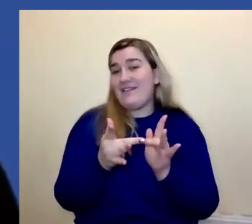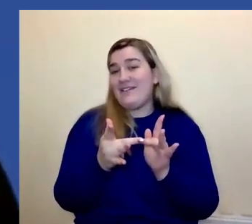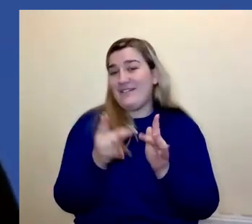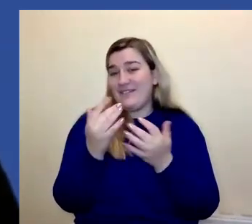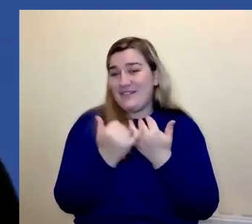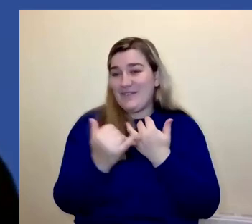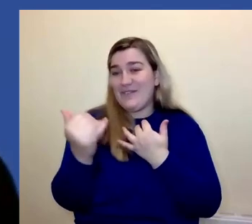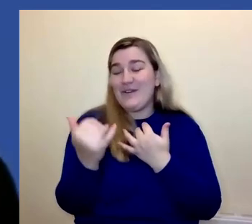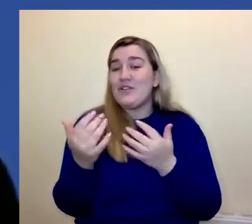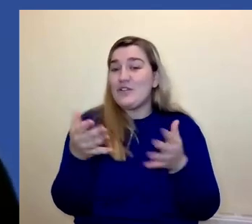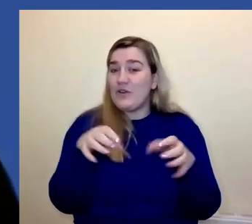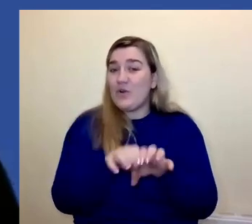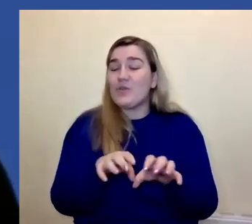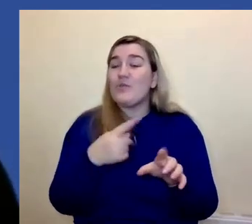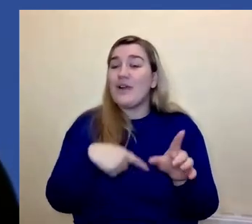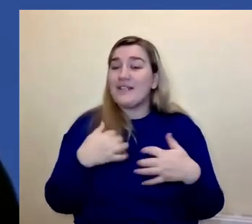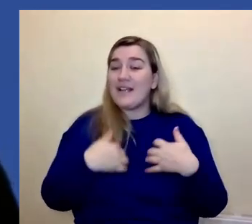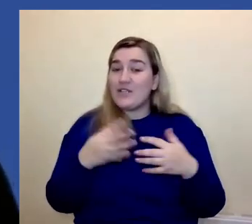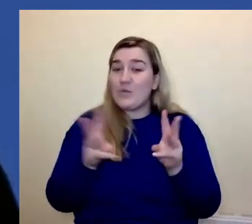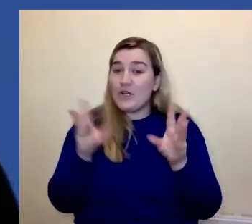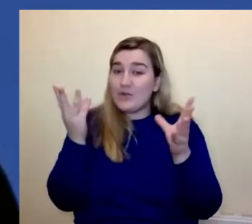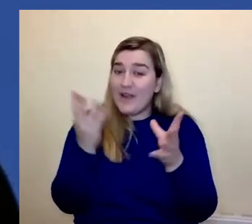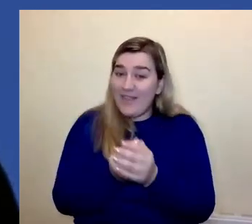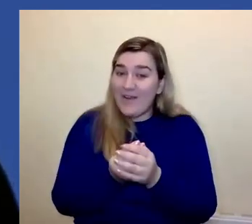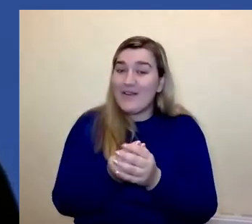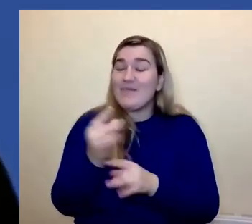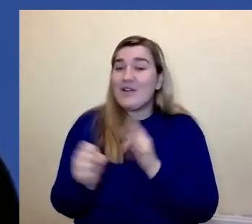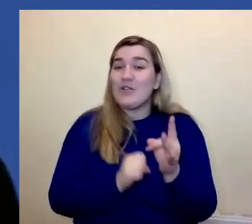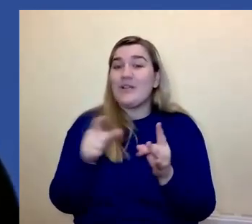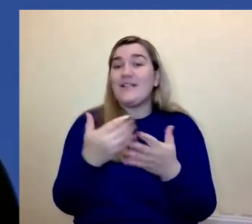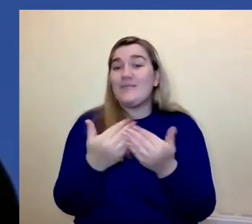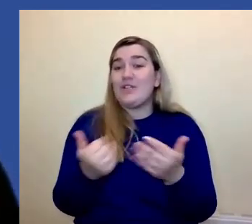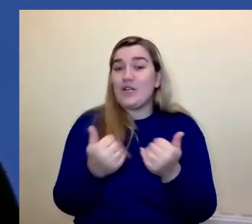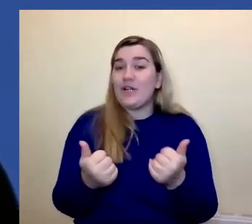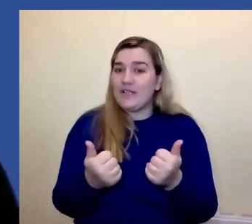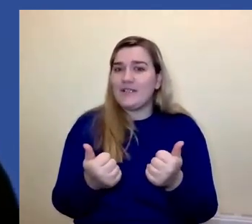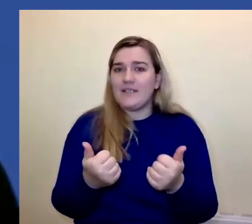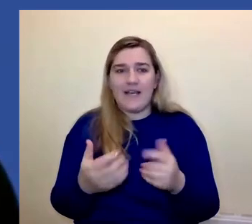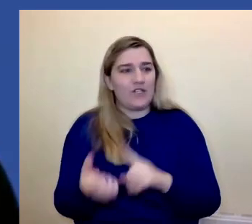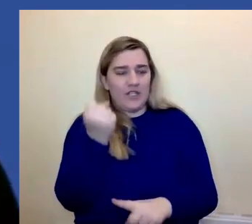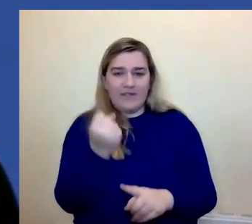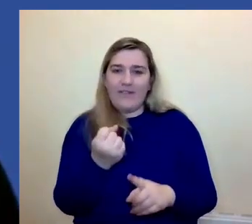forward to working together to making sure these materials land where they need to land and support